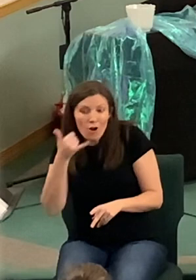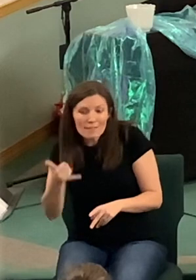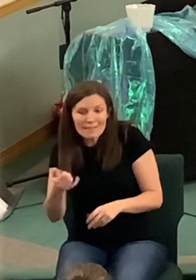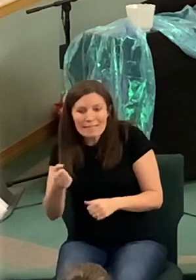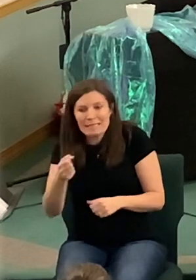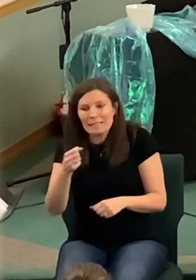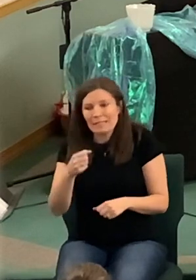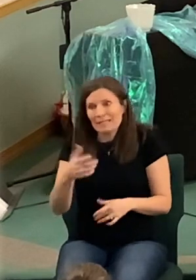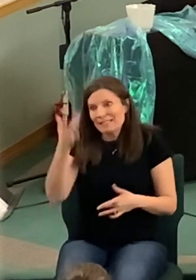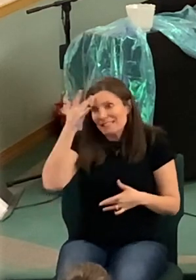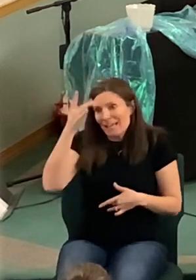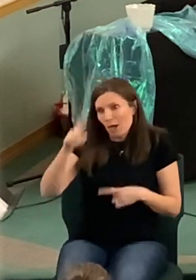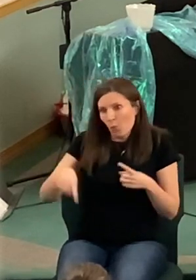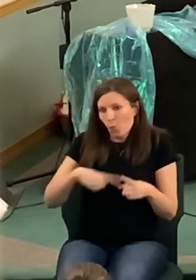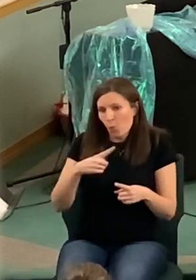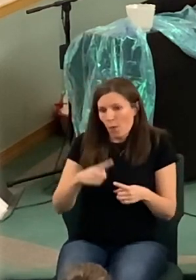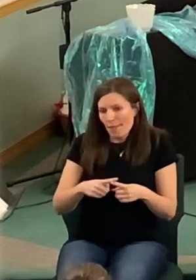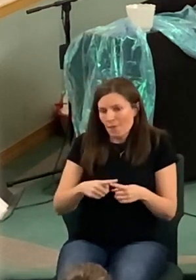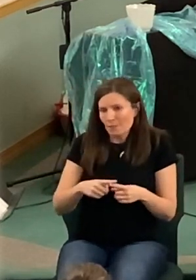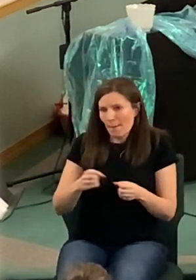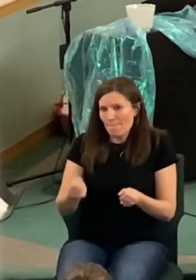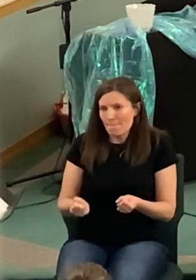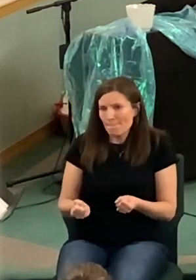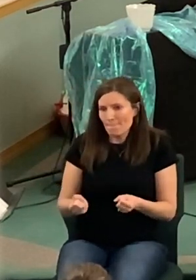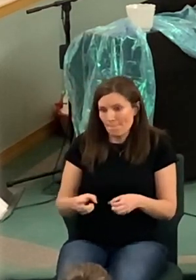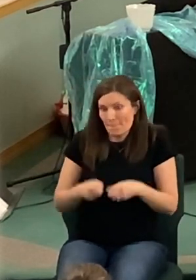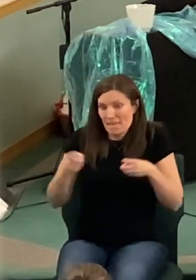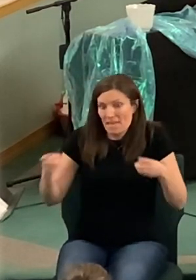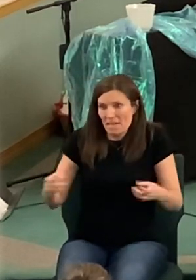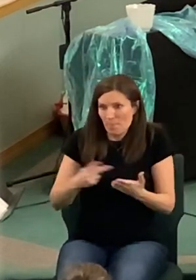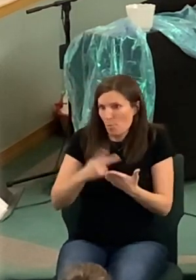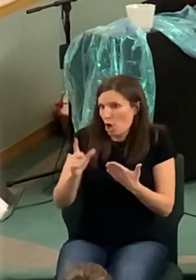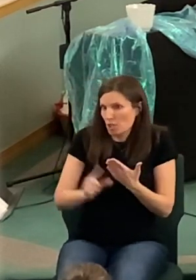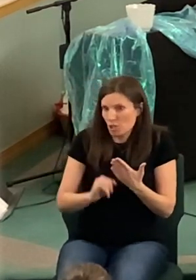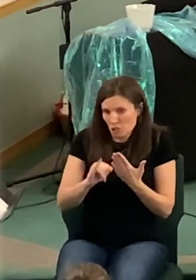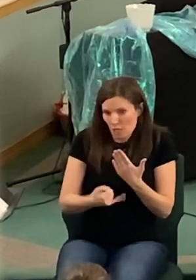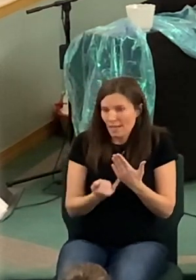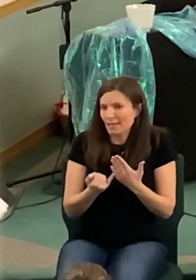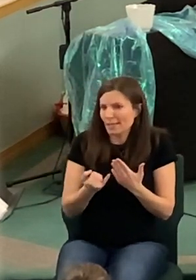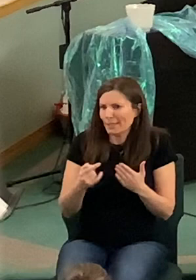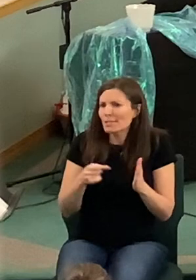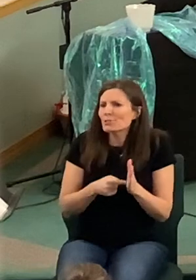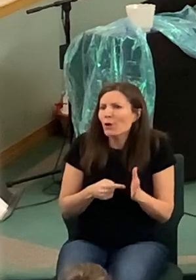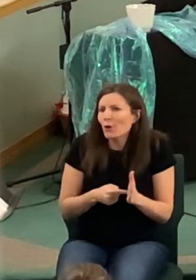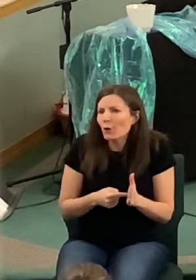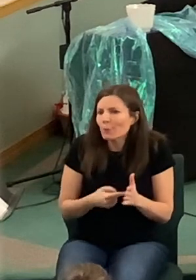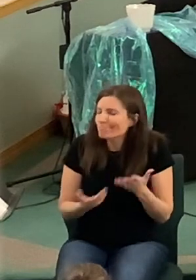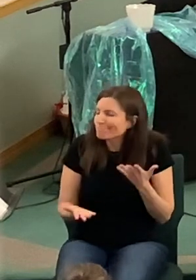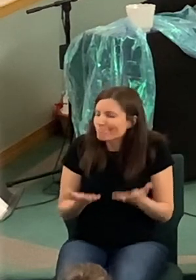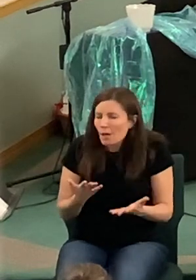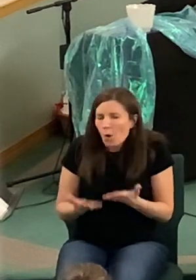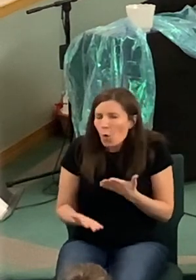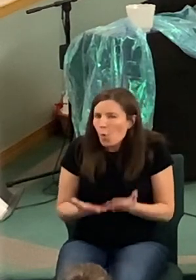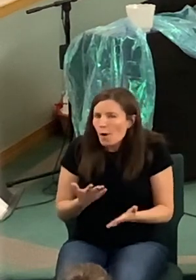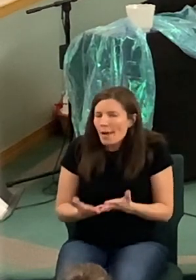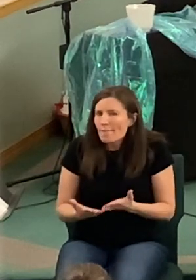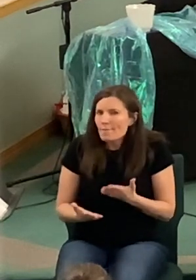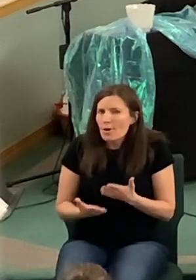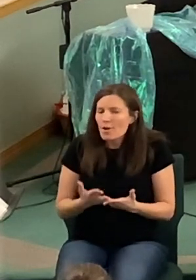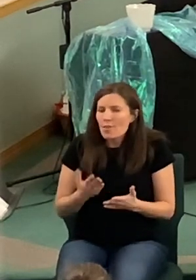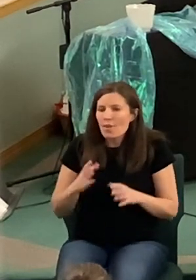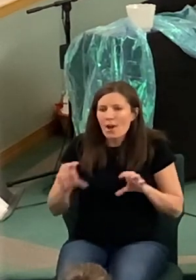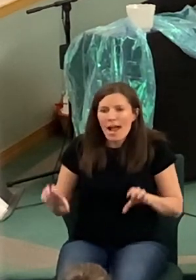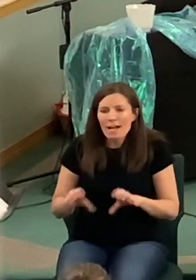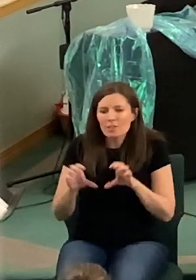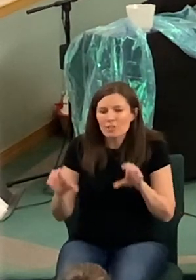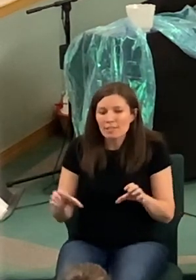is due, or shows up late for work on the day of an important meeting. Whatever their behavior, a vanisher always